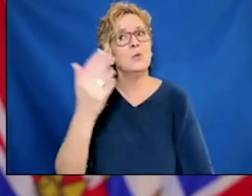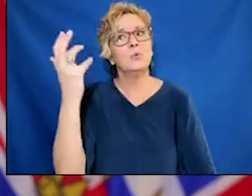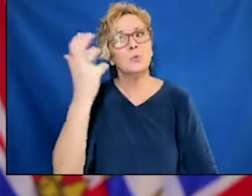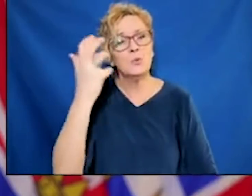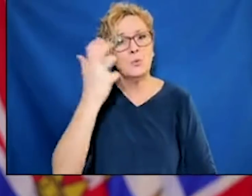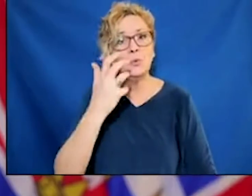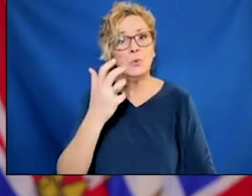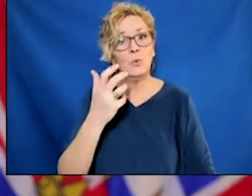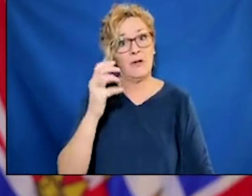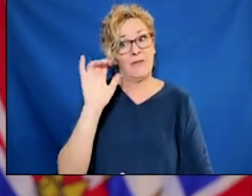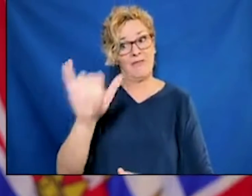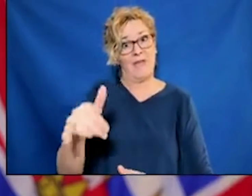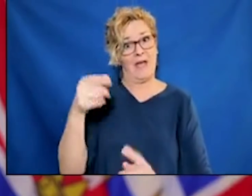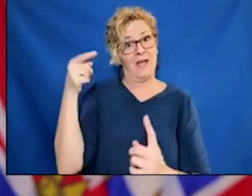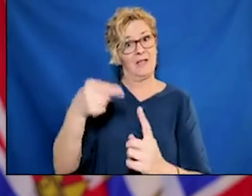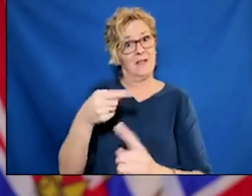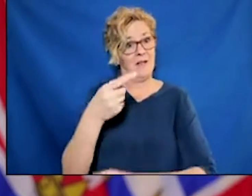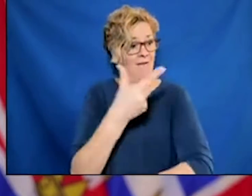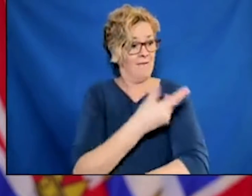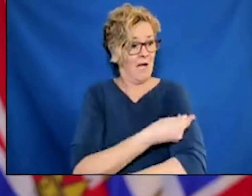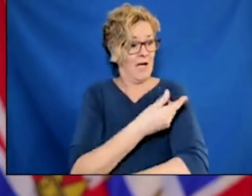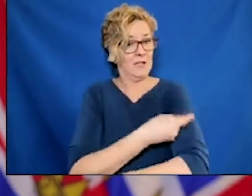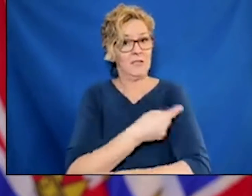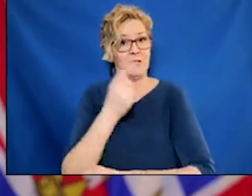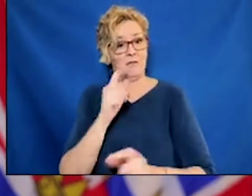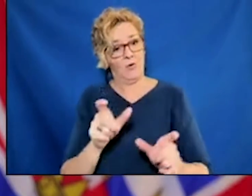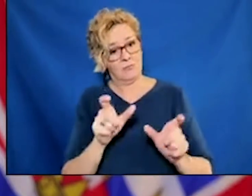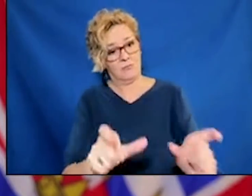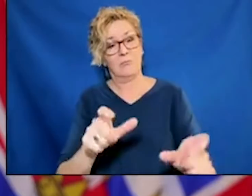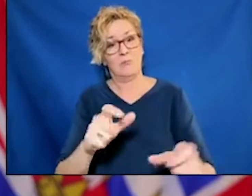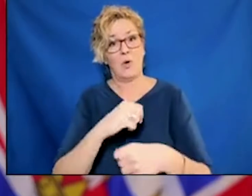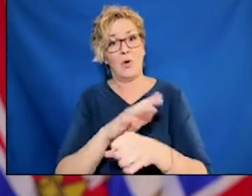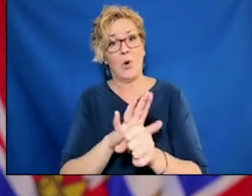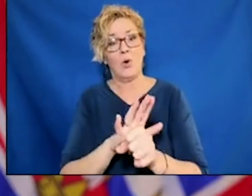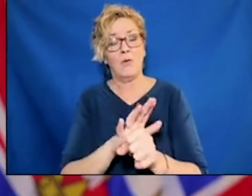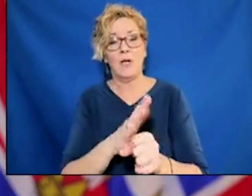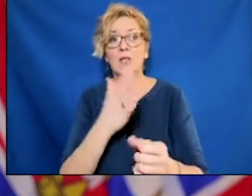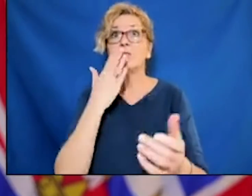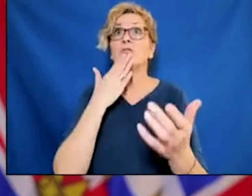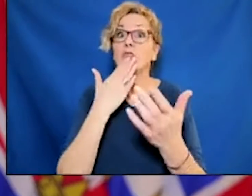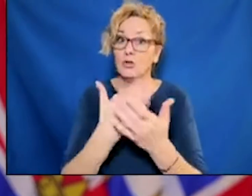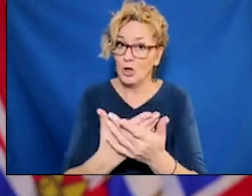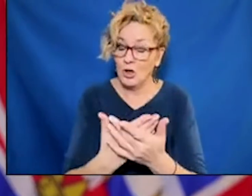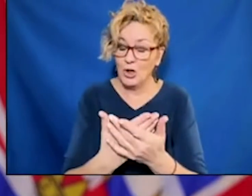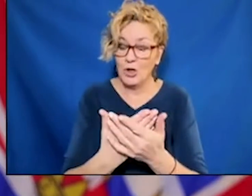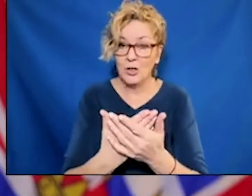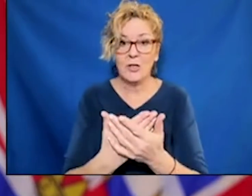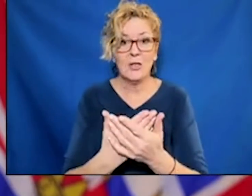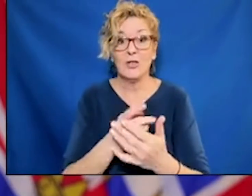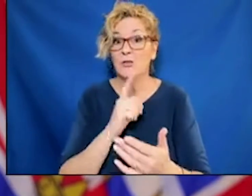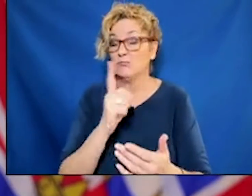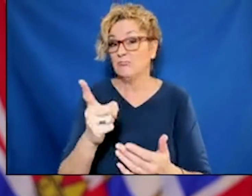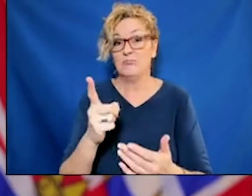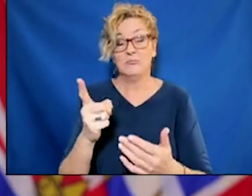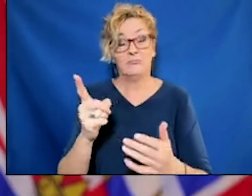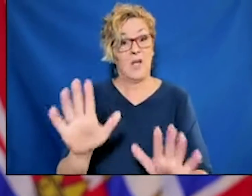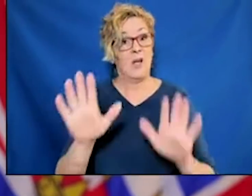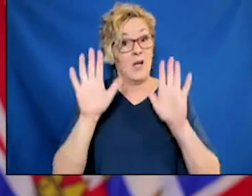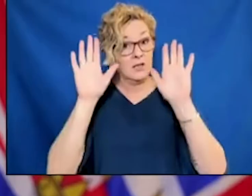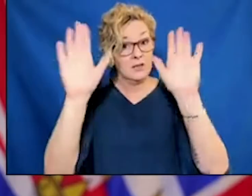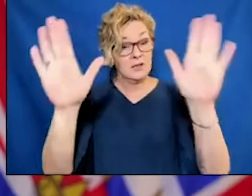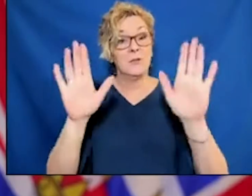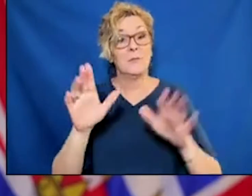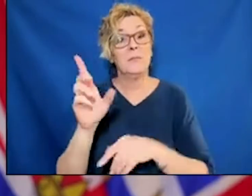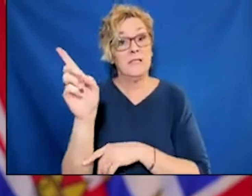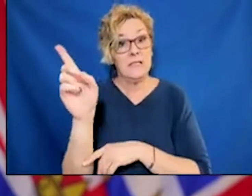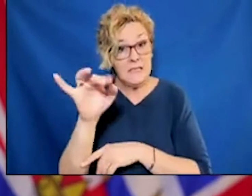for 30 years, it is amazing to us that we can have in such a short period of time a new technology